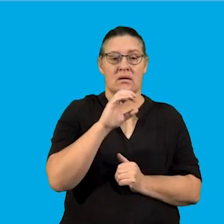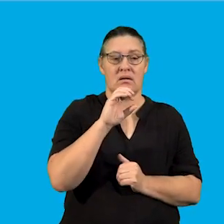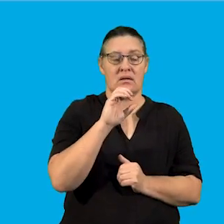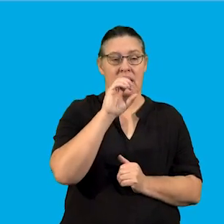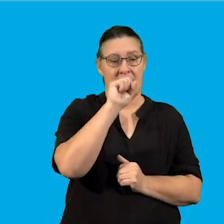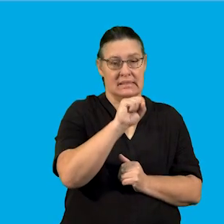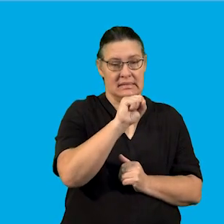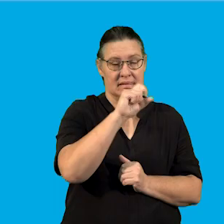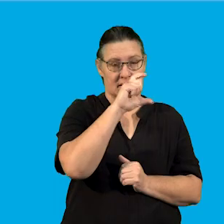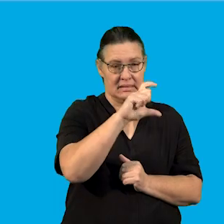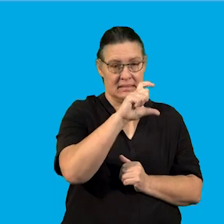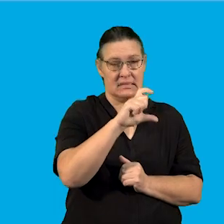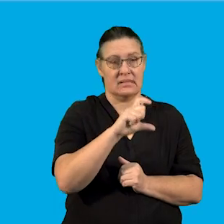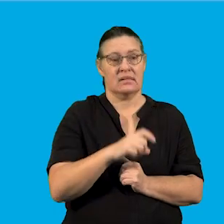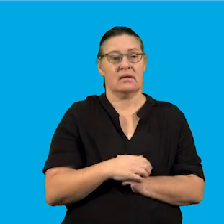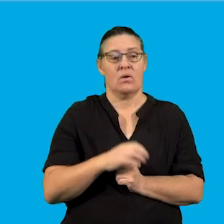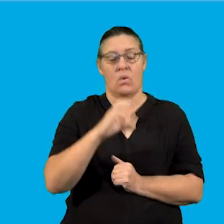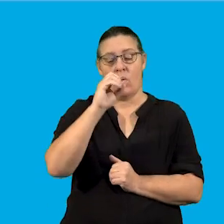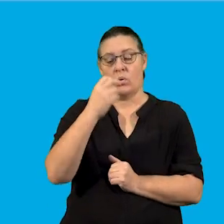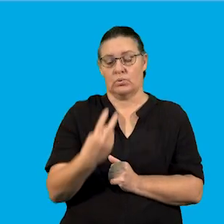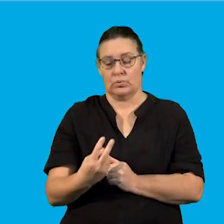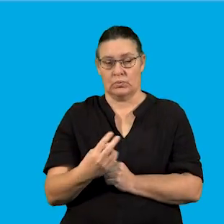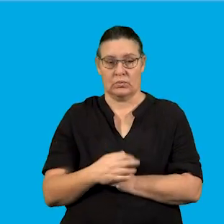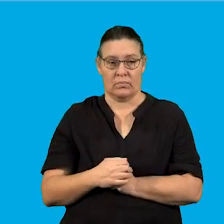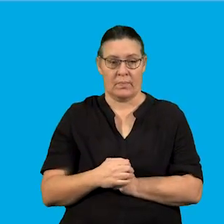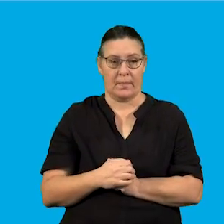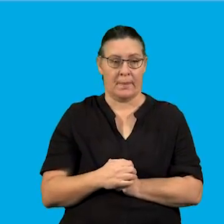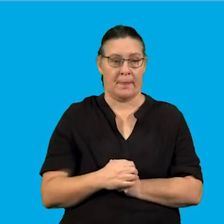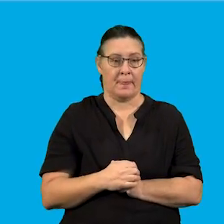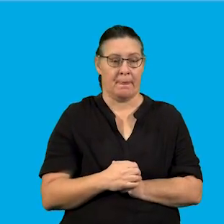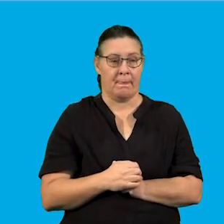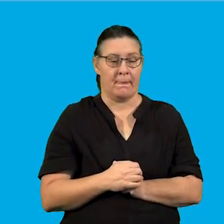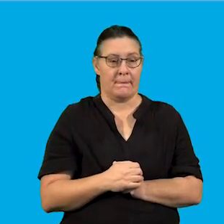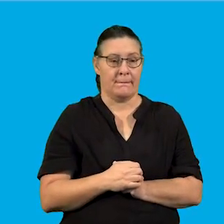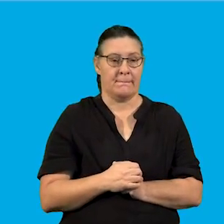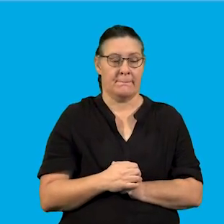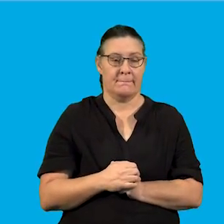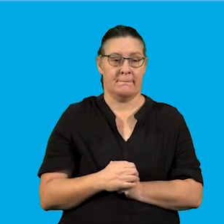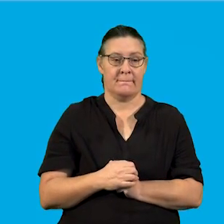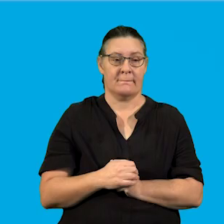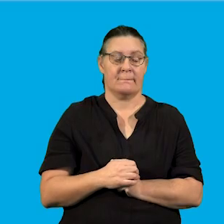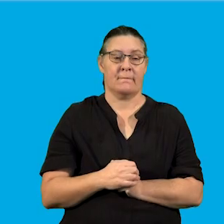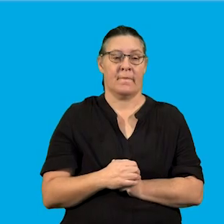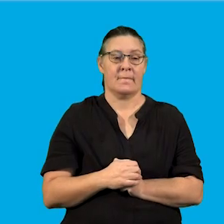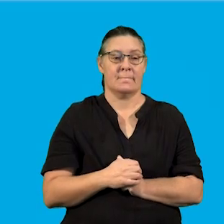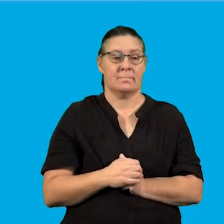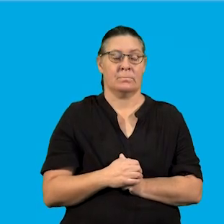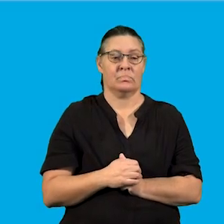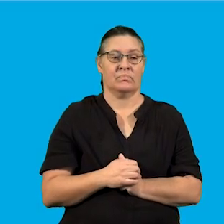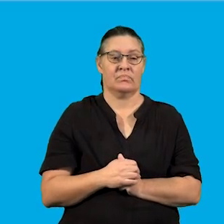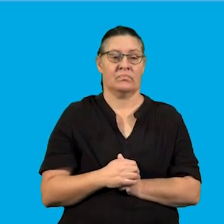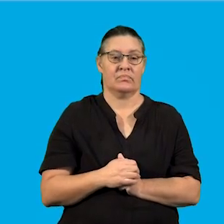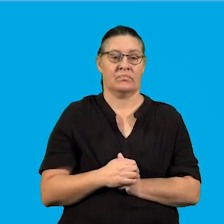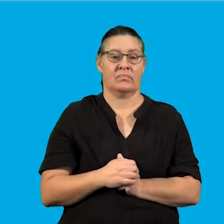We have sulfur, capital letter S, and then this is going to be O2 for dioxide. And then